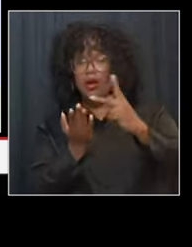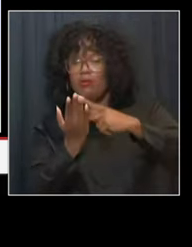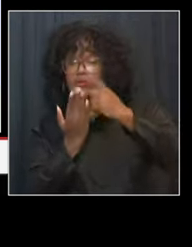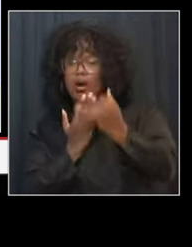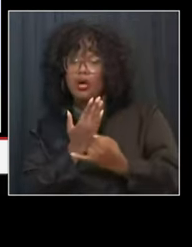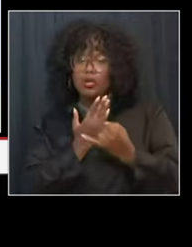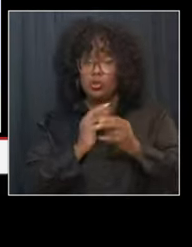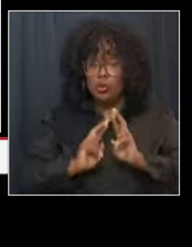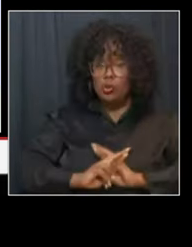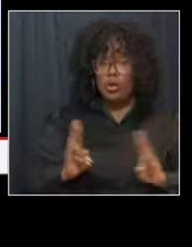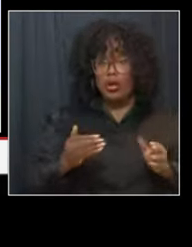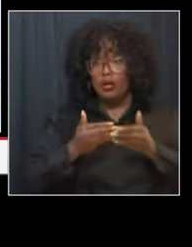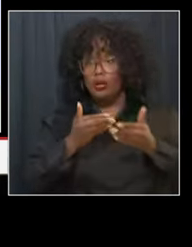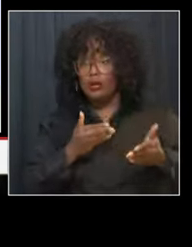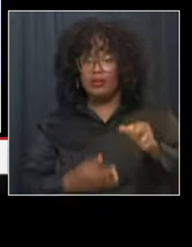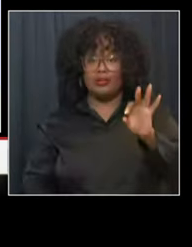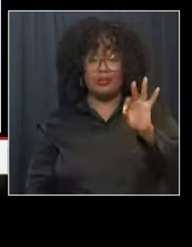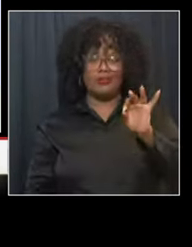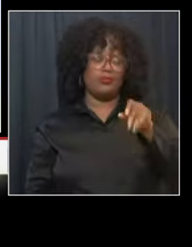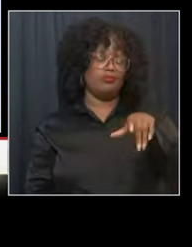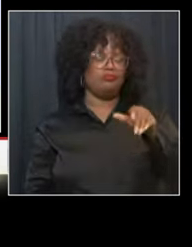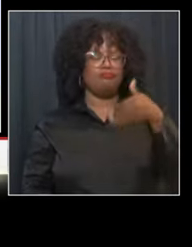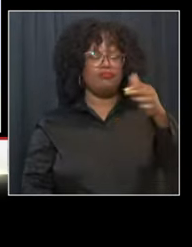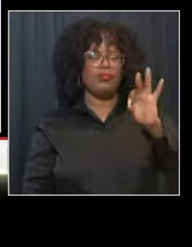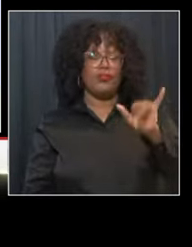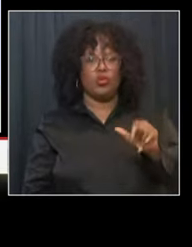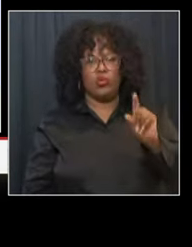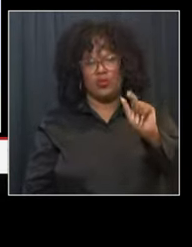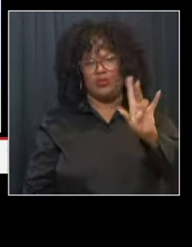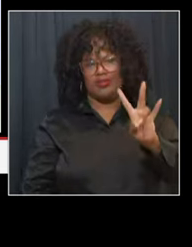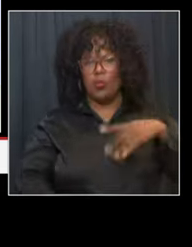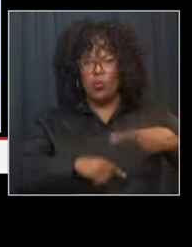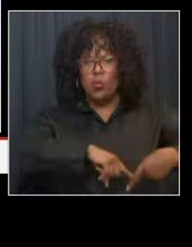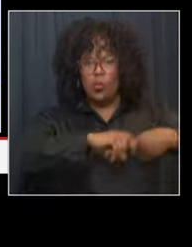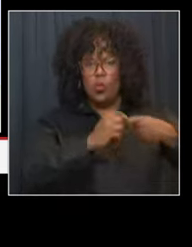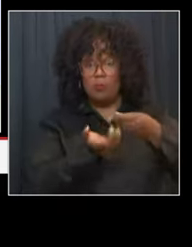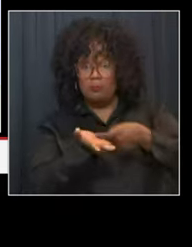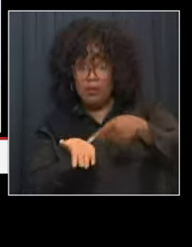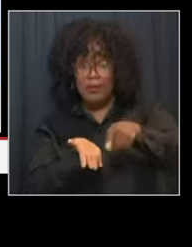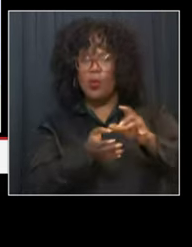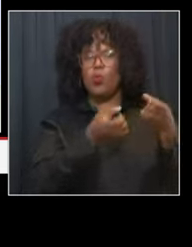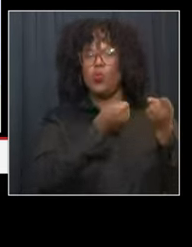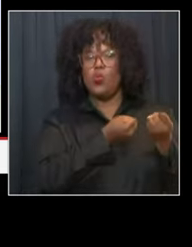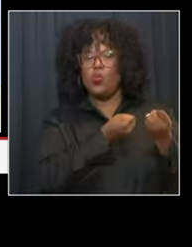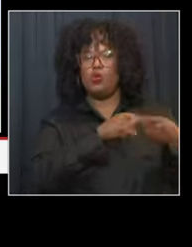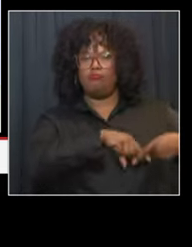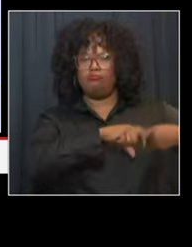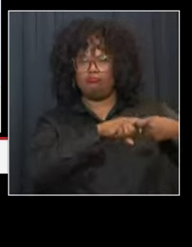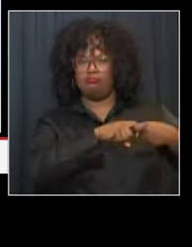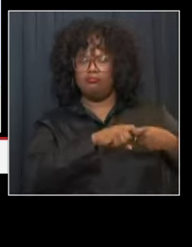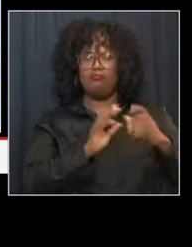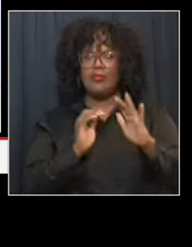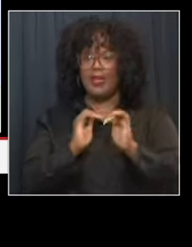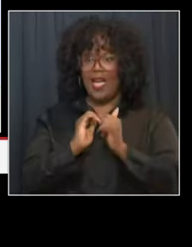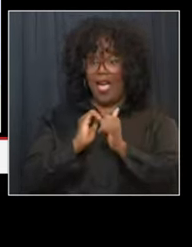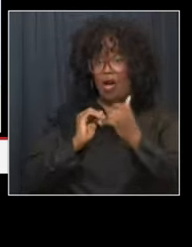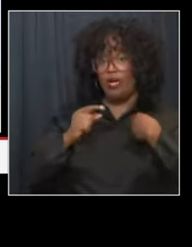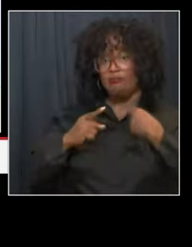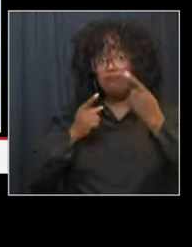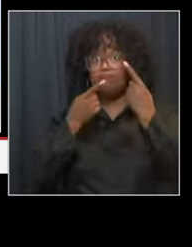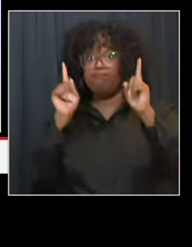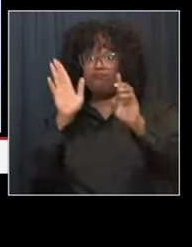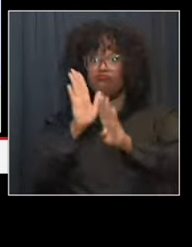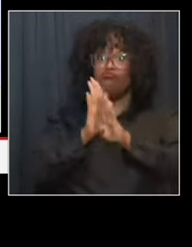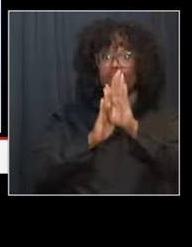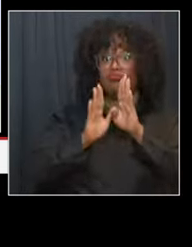shifted there as well. So those are basically how we arrive at the reductions. And when will we